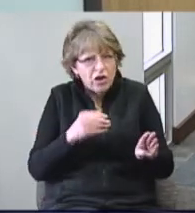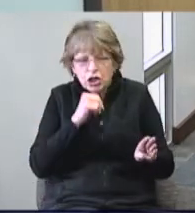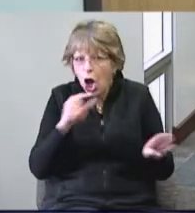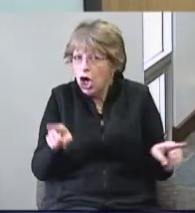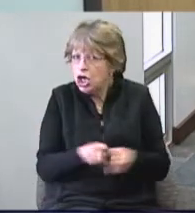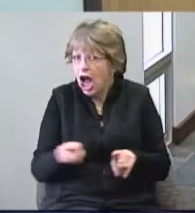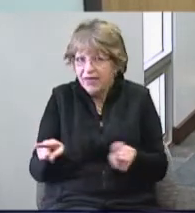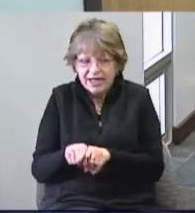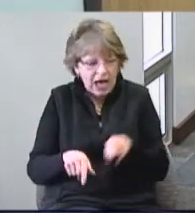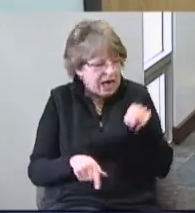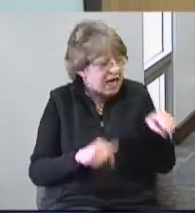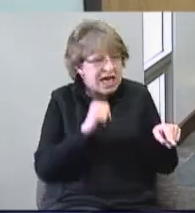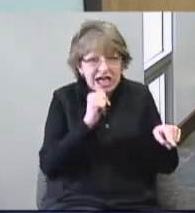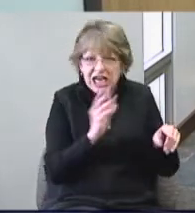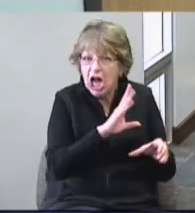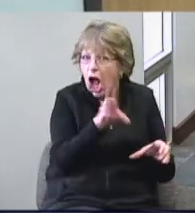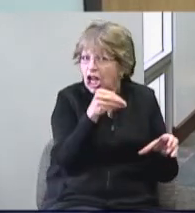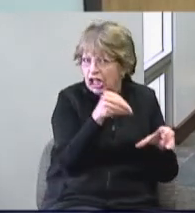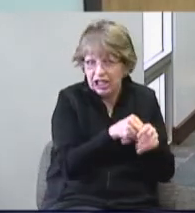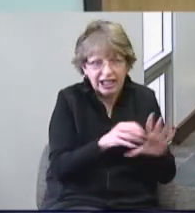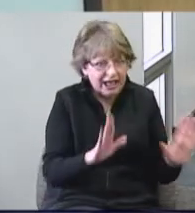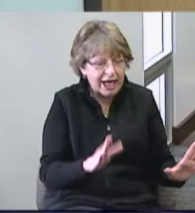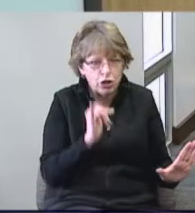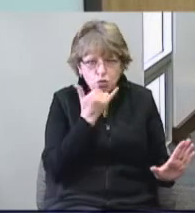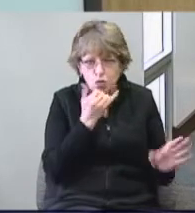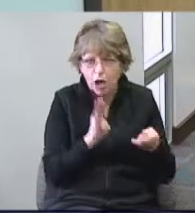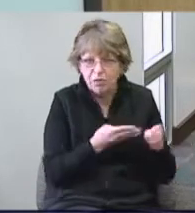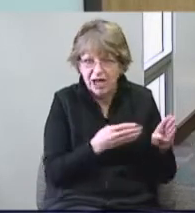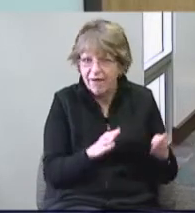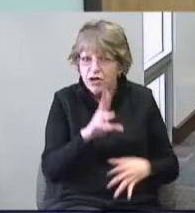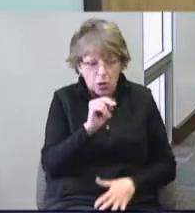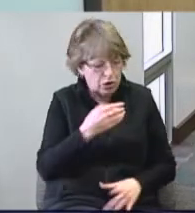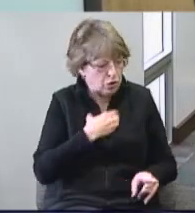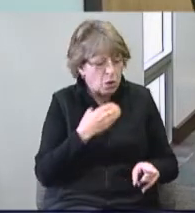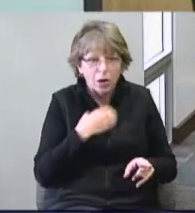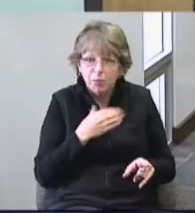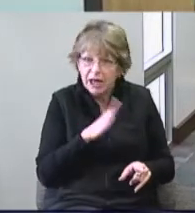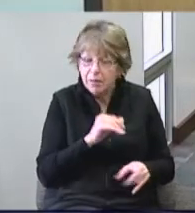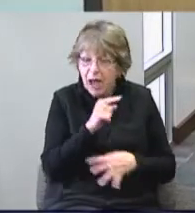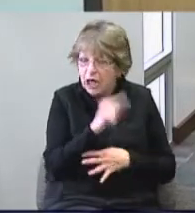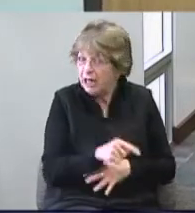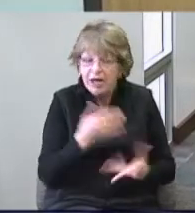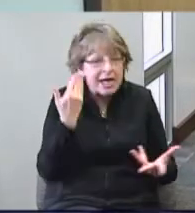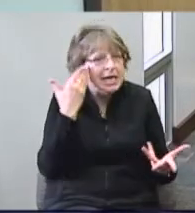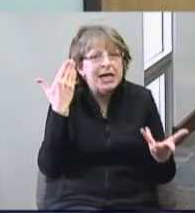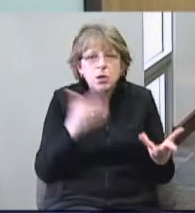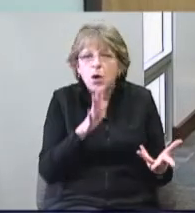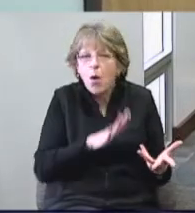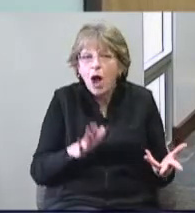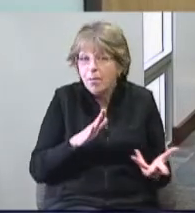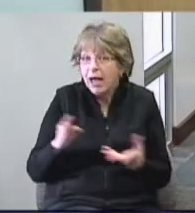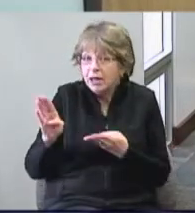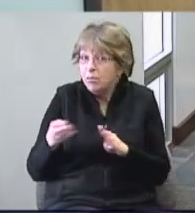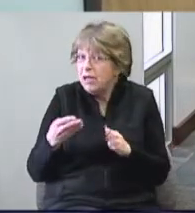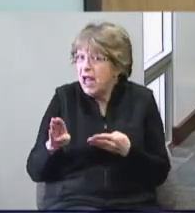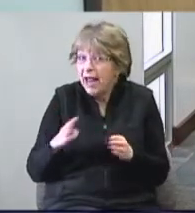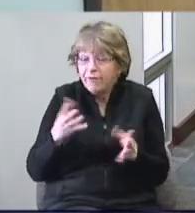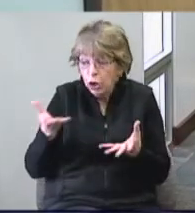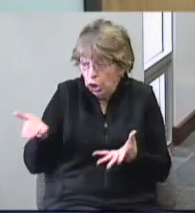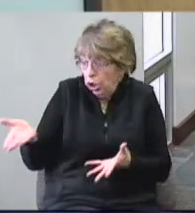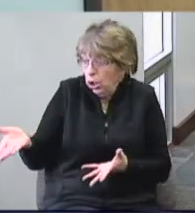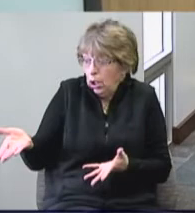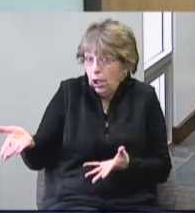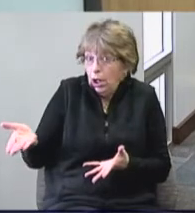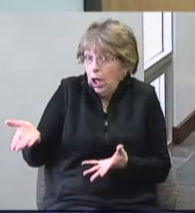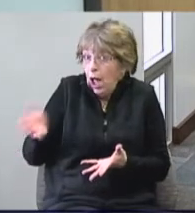not engage in any conduct. There was no complaint about him. He didn't know of the conduct, about the conduct of which the